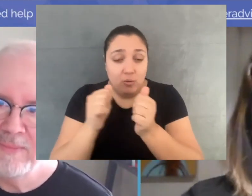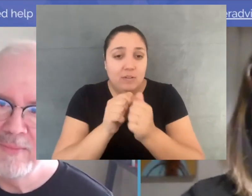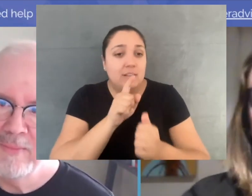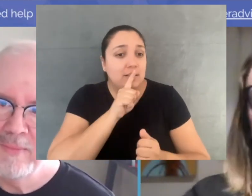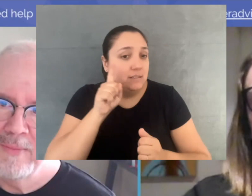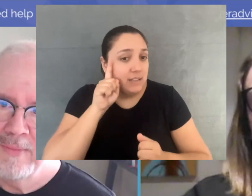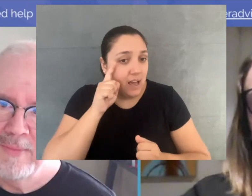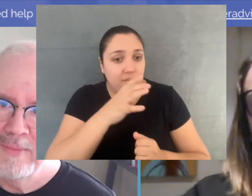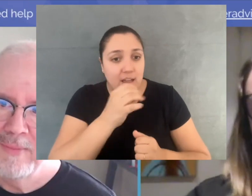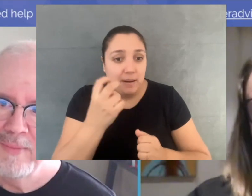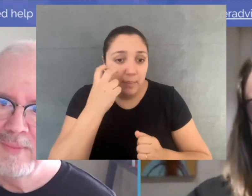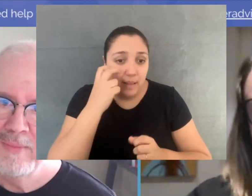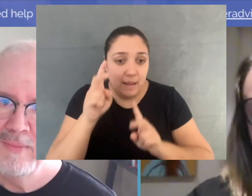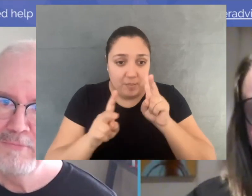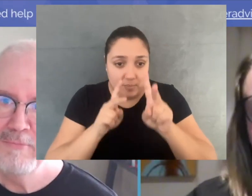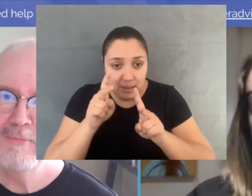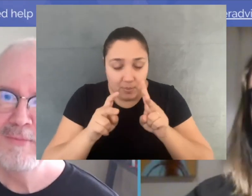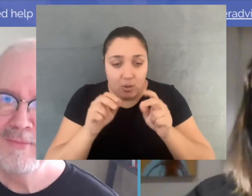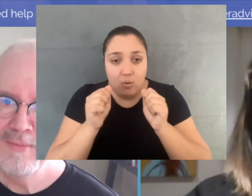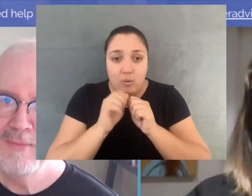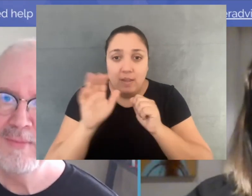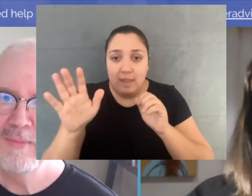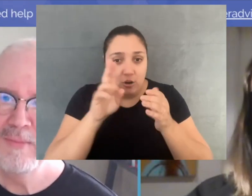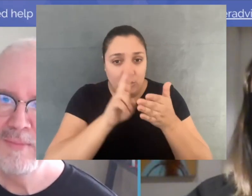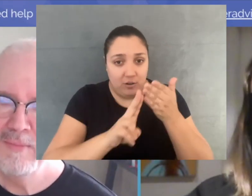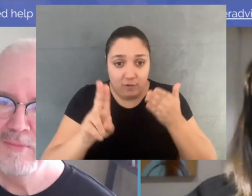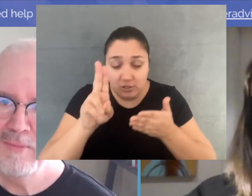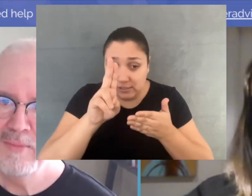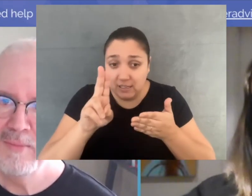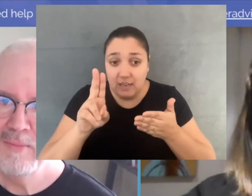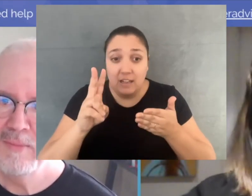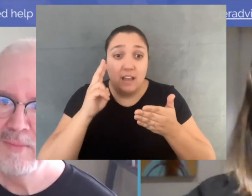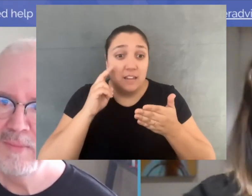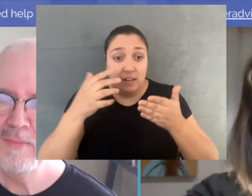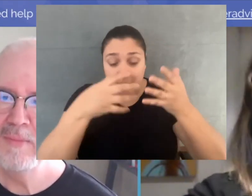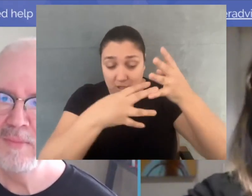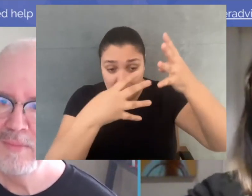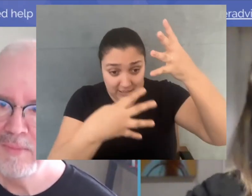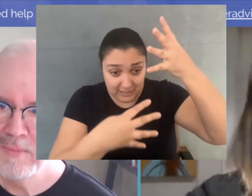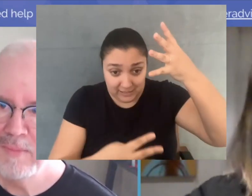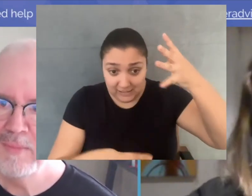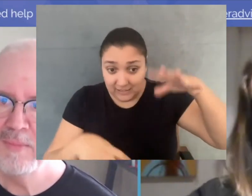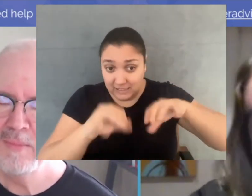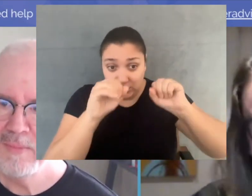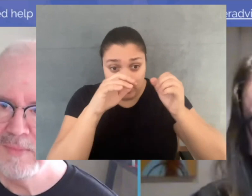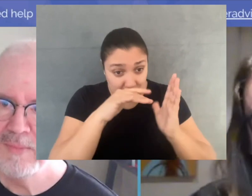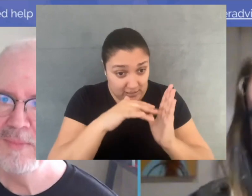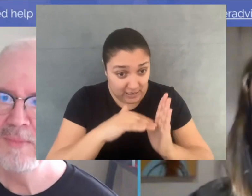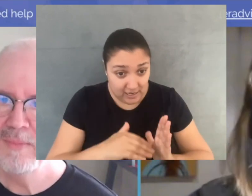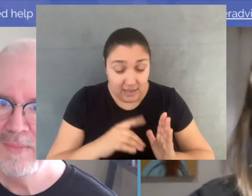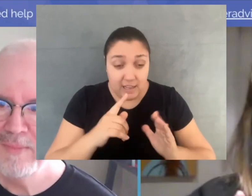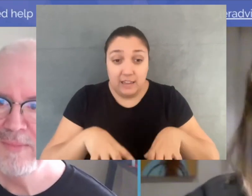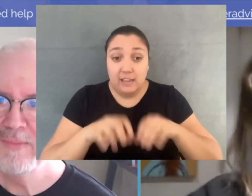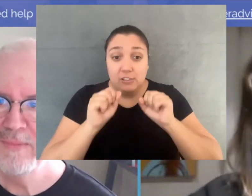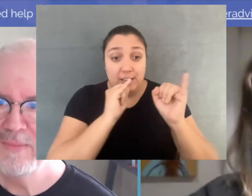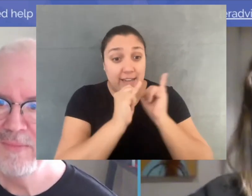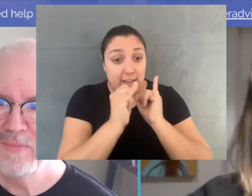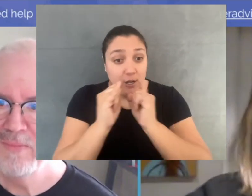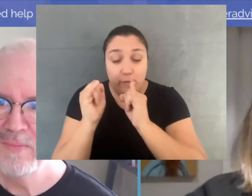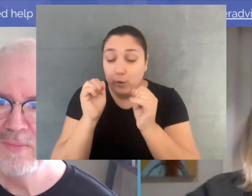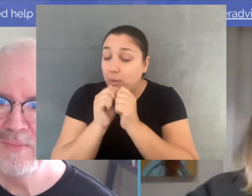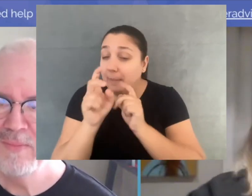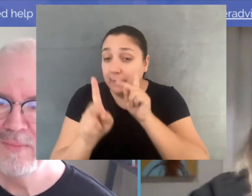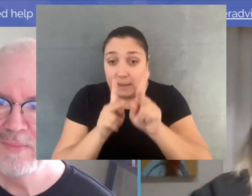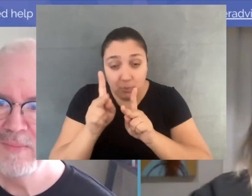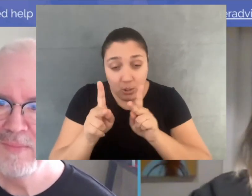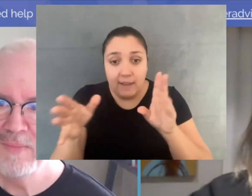conducted a study that involved deaf and blind people and involved someone with neurodiversity, and they went down their list and they conducted a study.